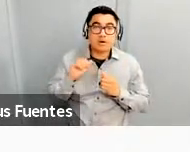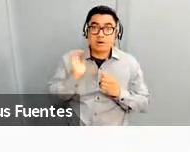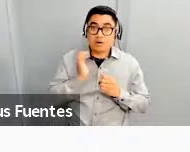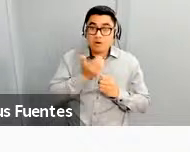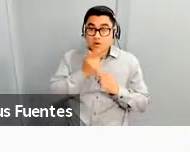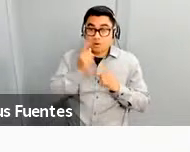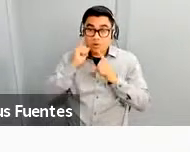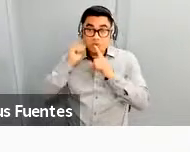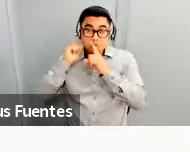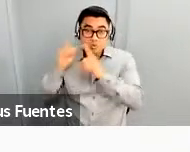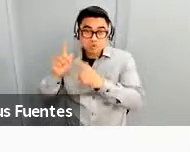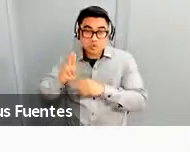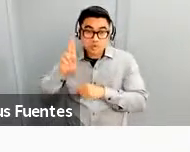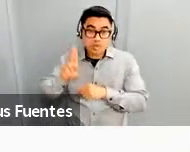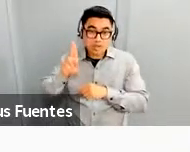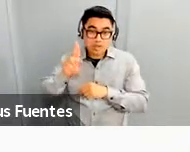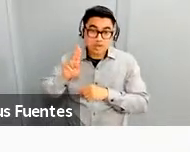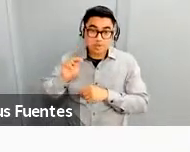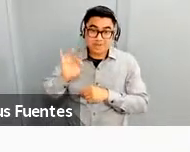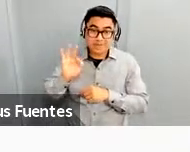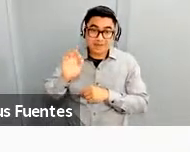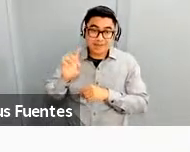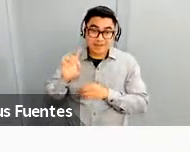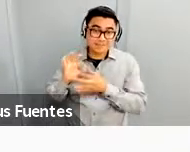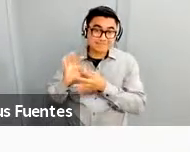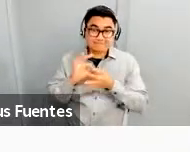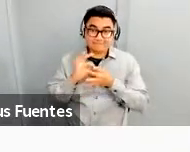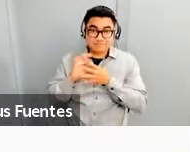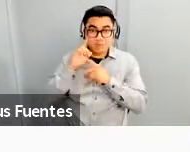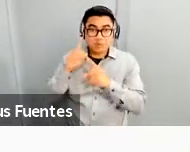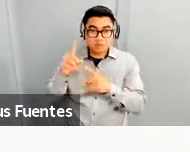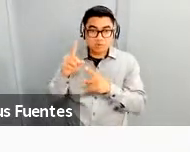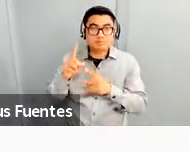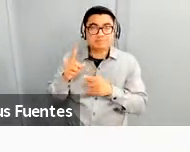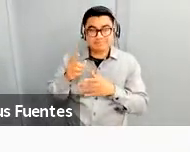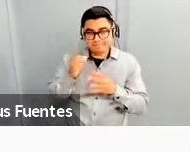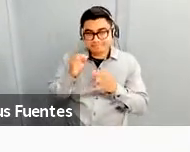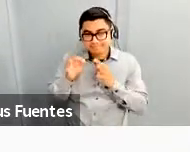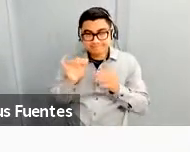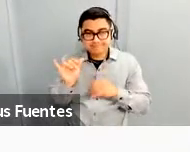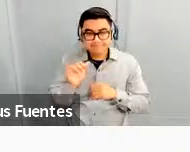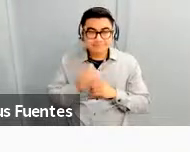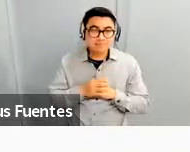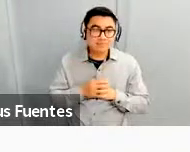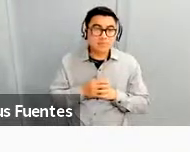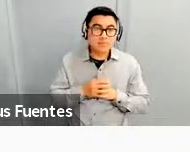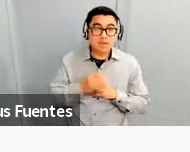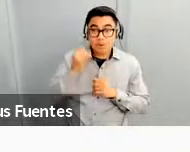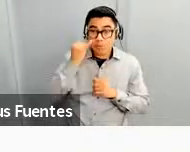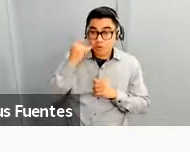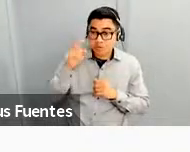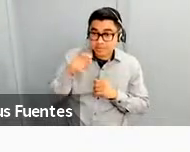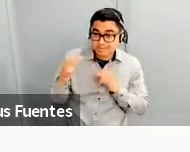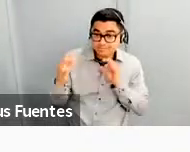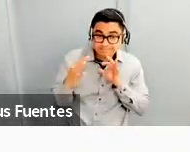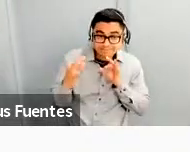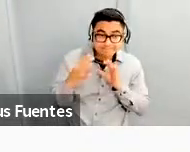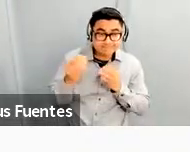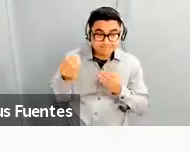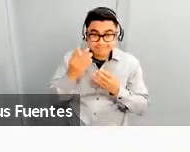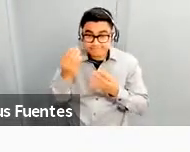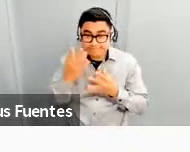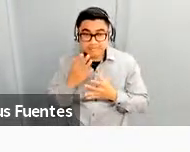goals and let you know that tonight how you can provide input is through this website, town hall, or this